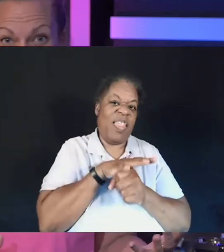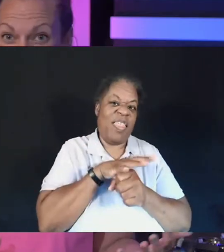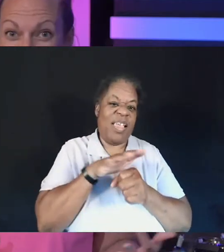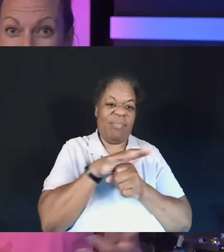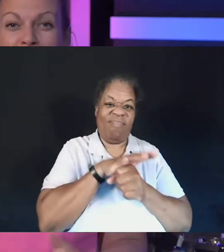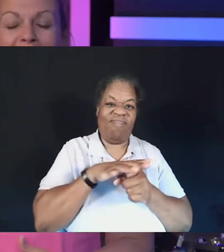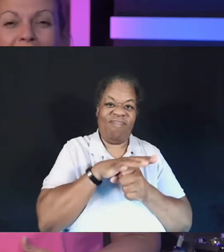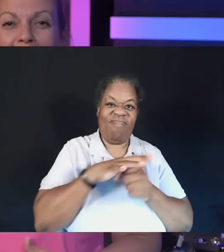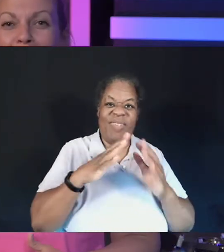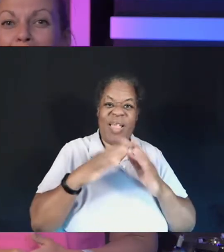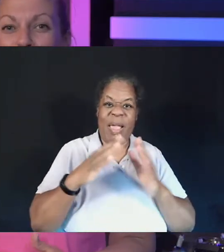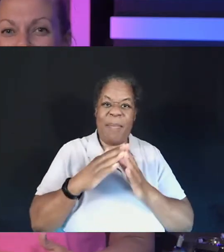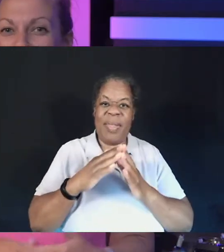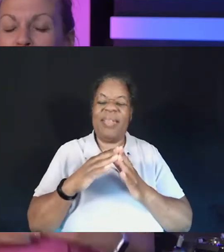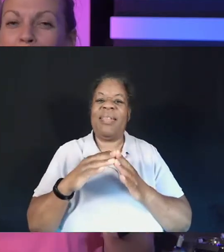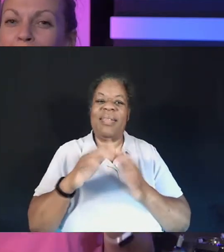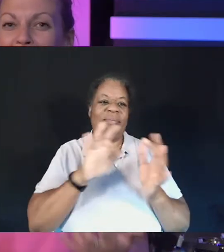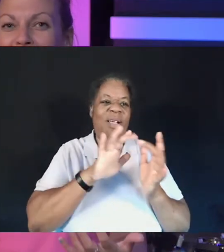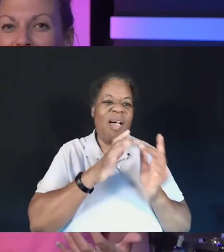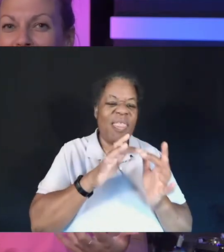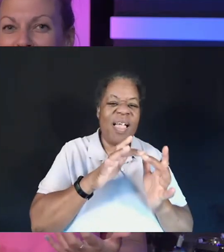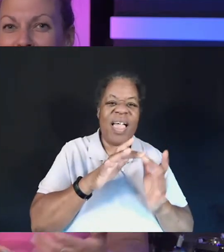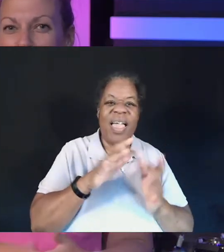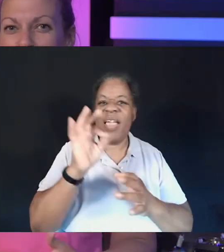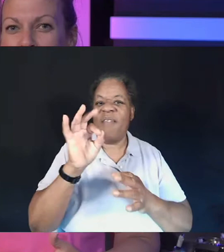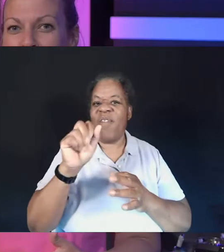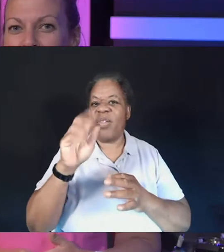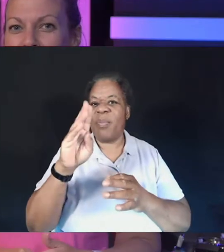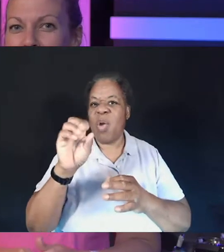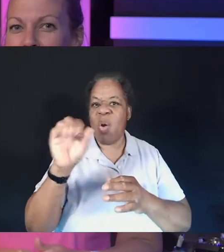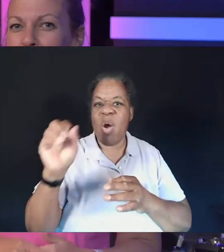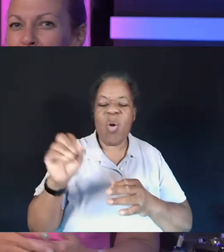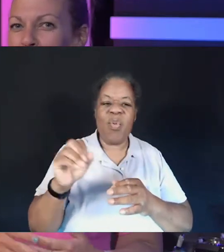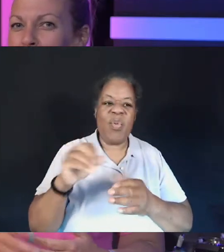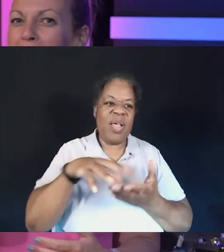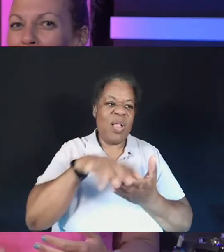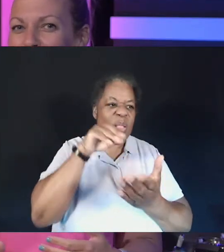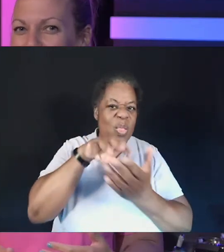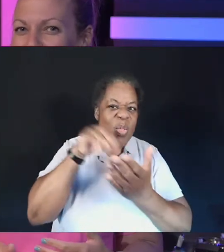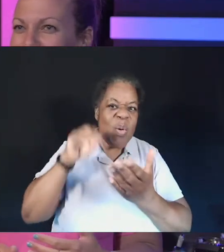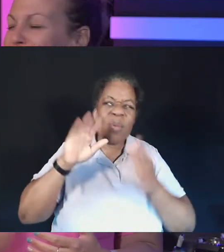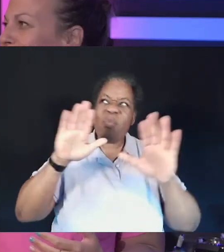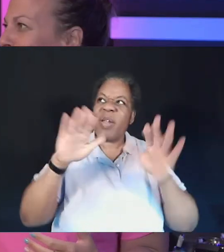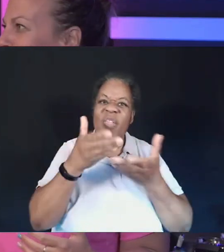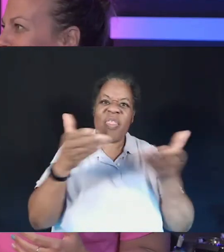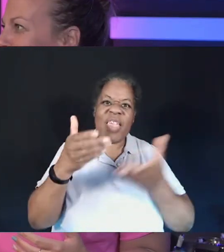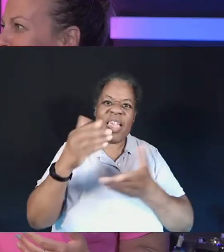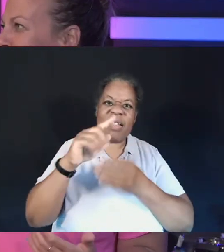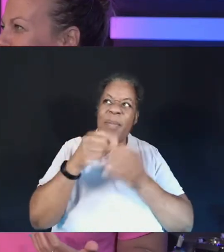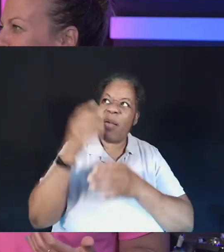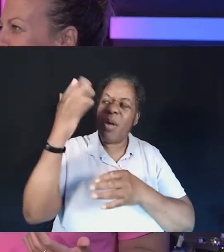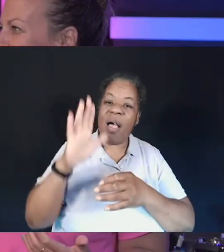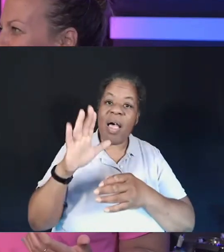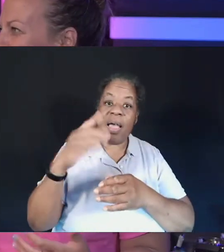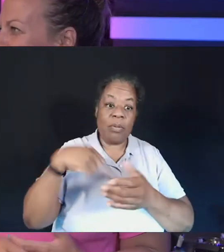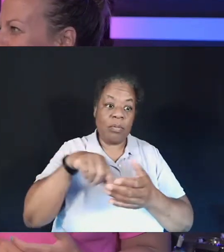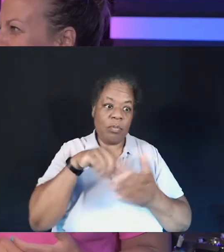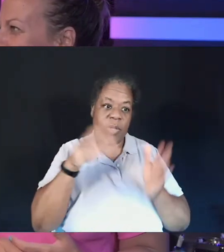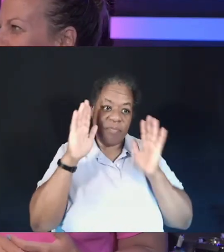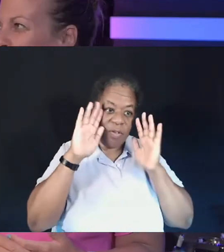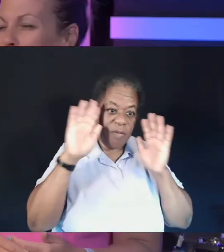in Foxborough, learning amazing things about God. We learned about confidence. Can you tell us what confidence